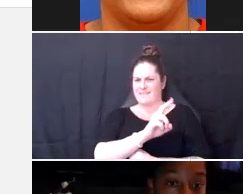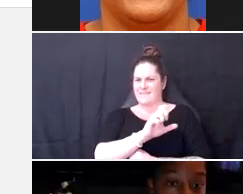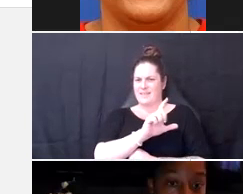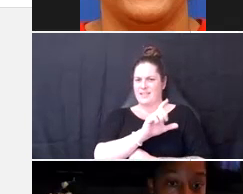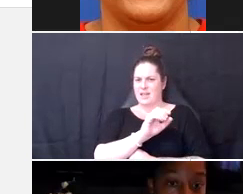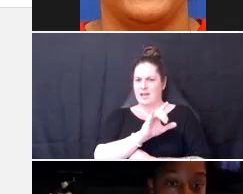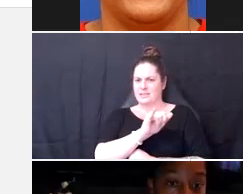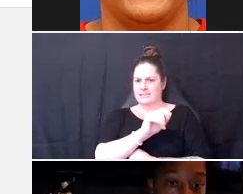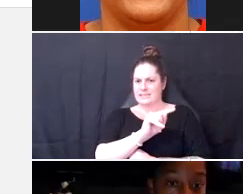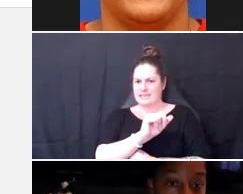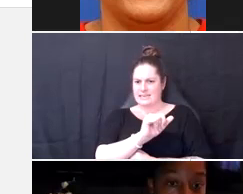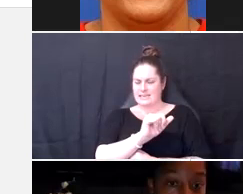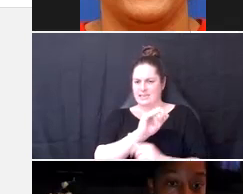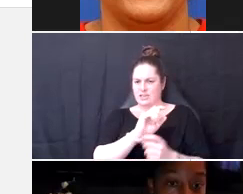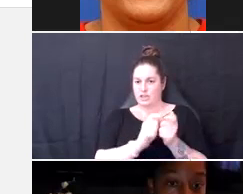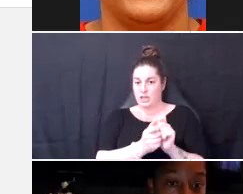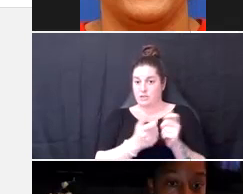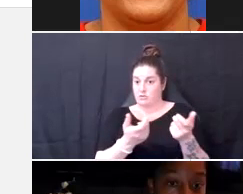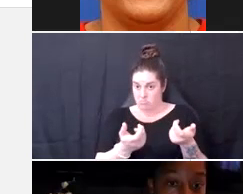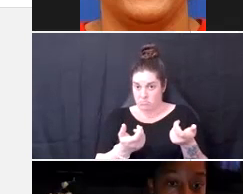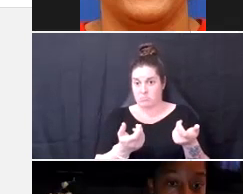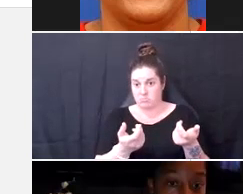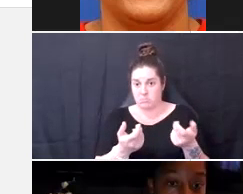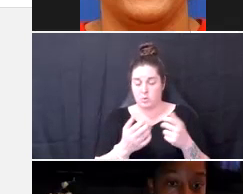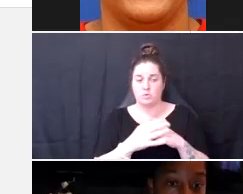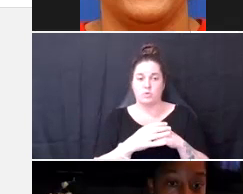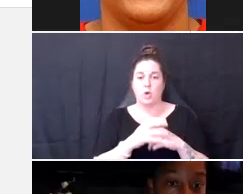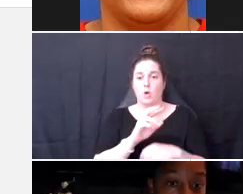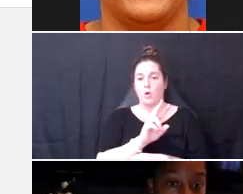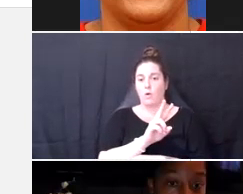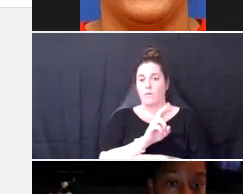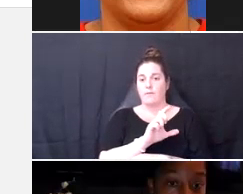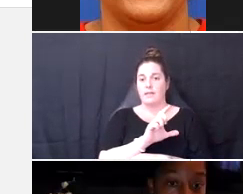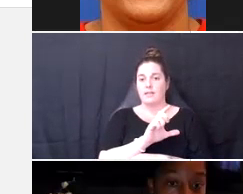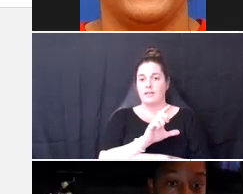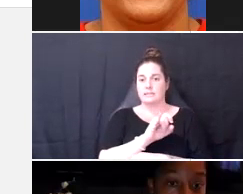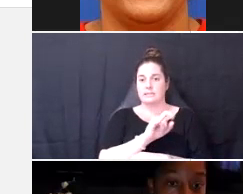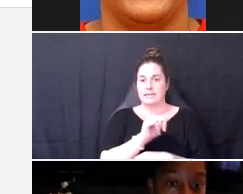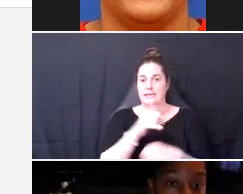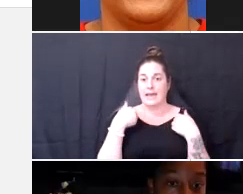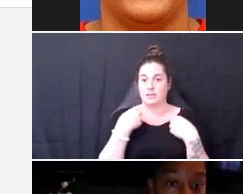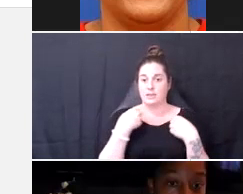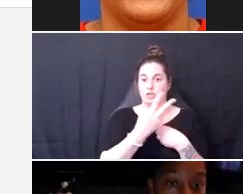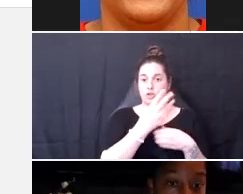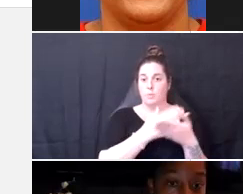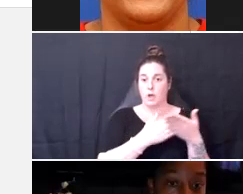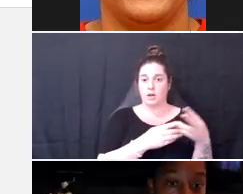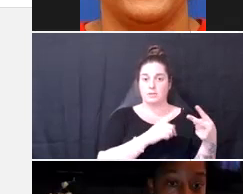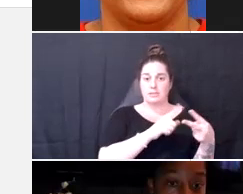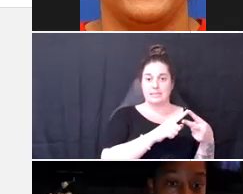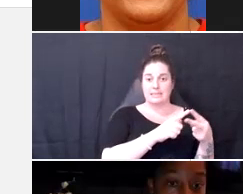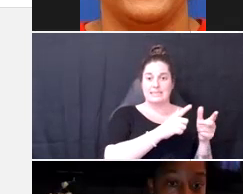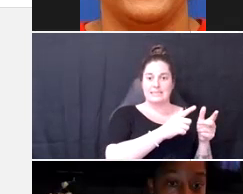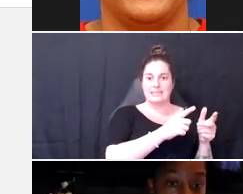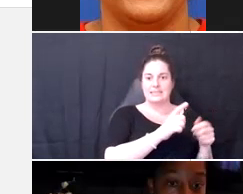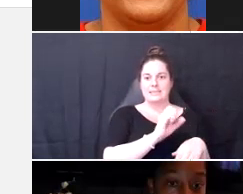change an object's velocity? Well, since velocity has two parts, speed and direction,